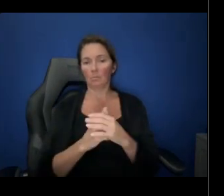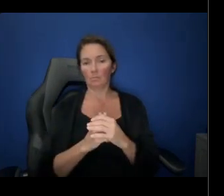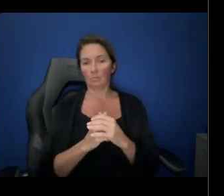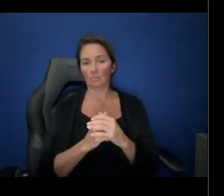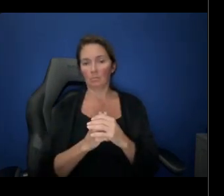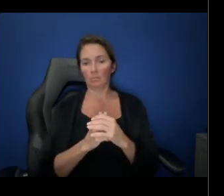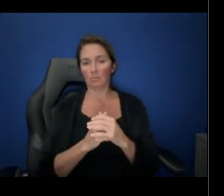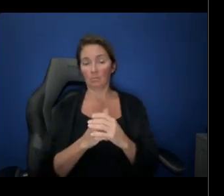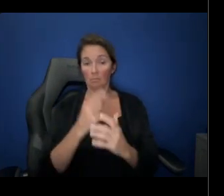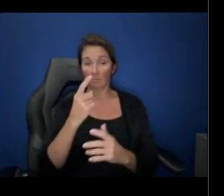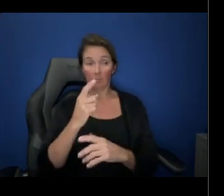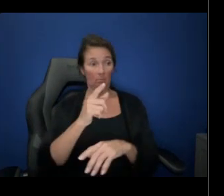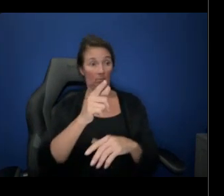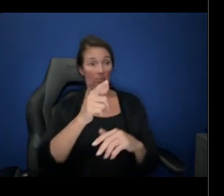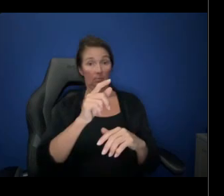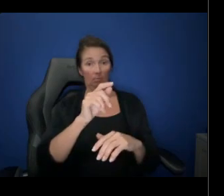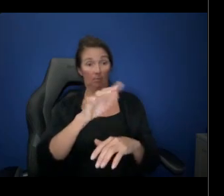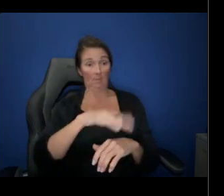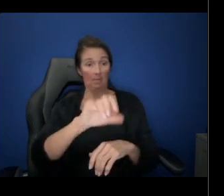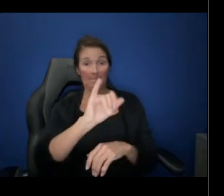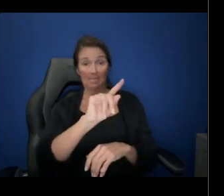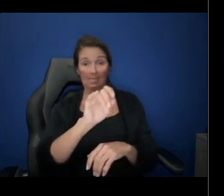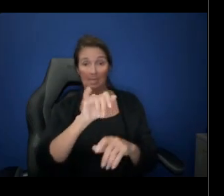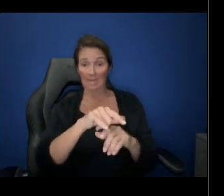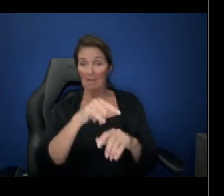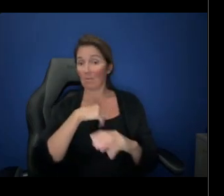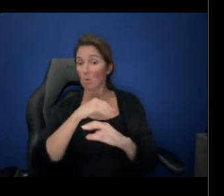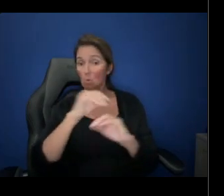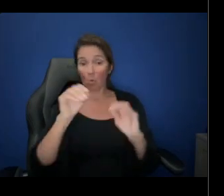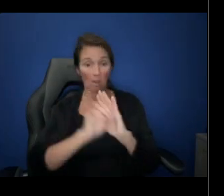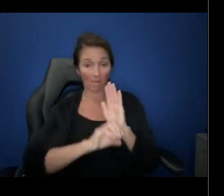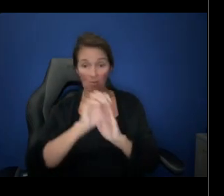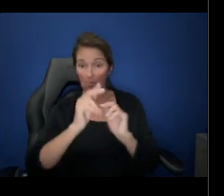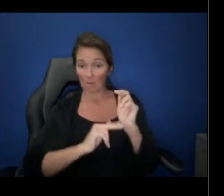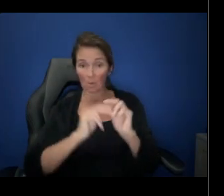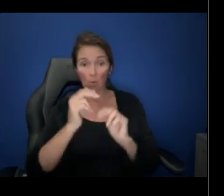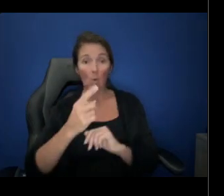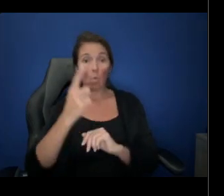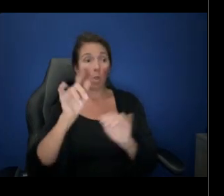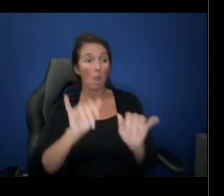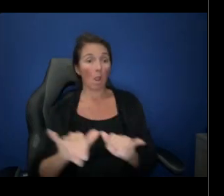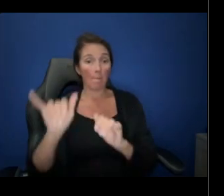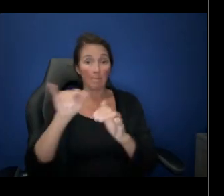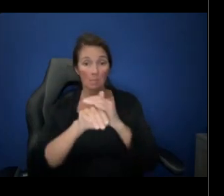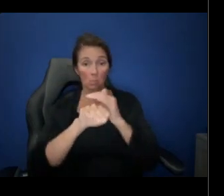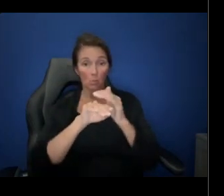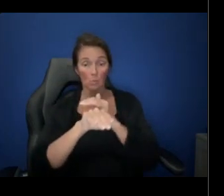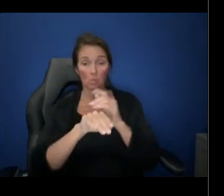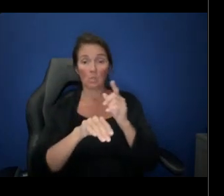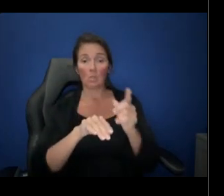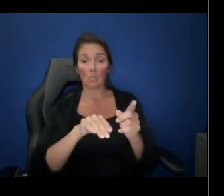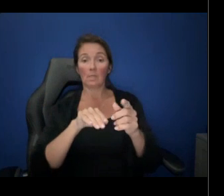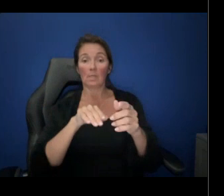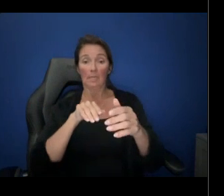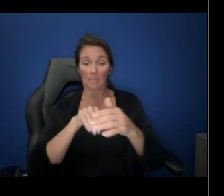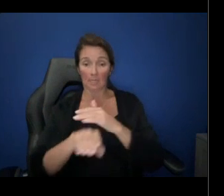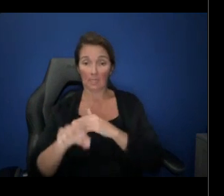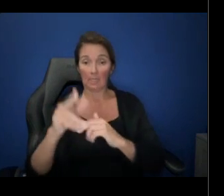A site with 1 non-elevator building and only 1 common entrance into the